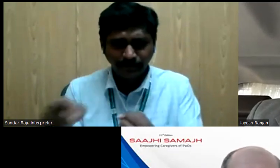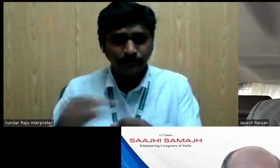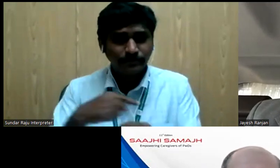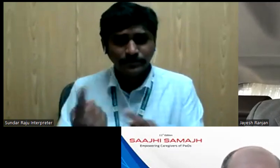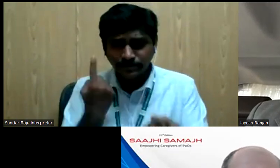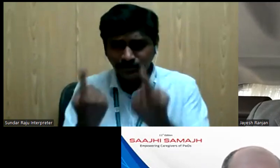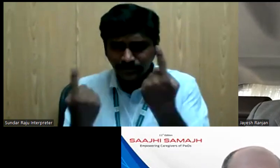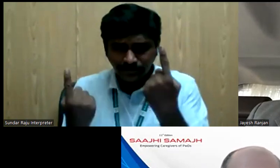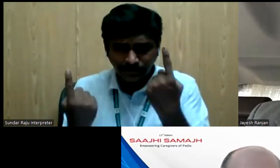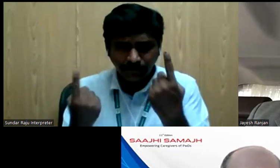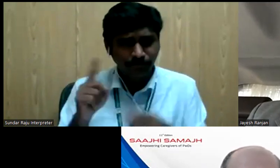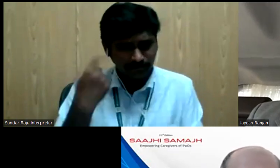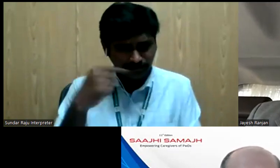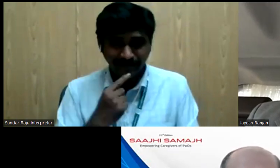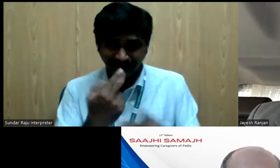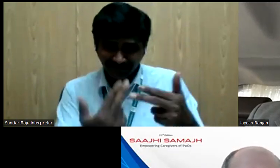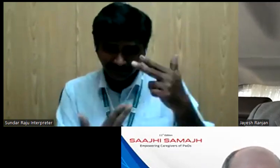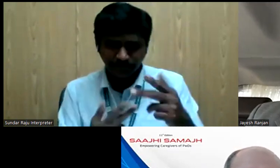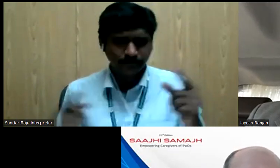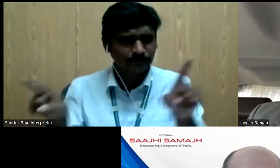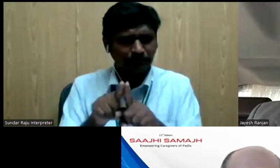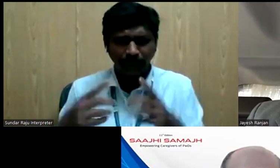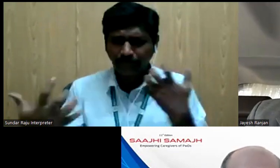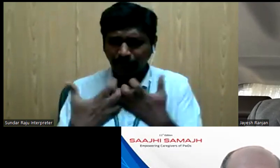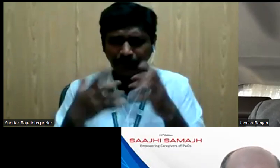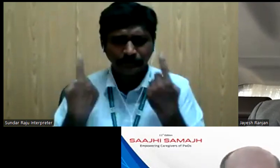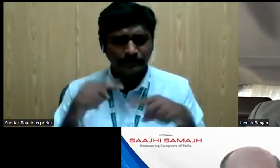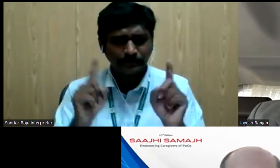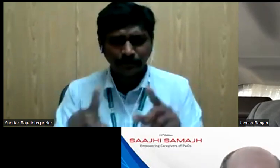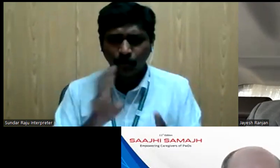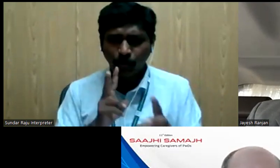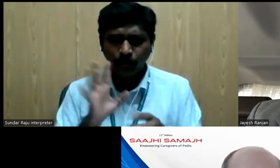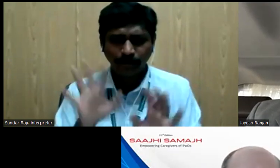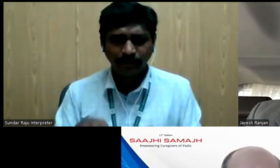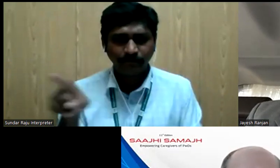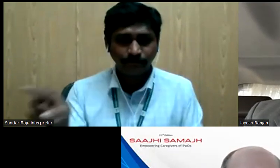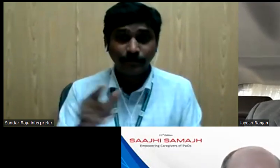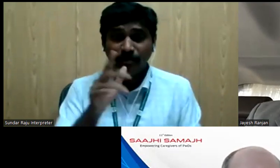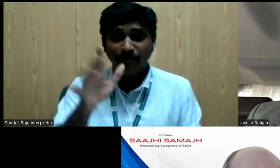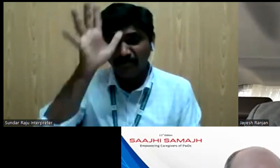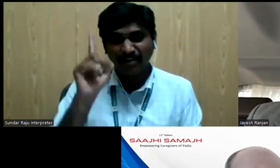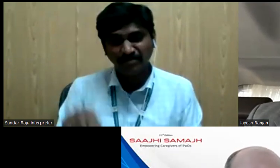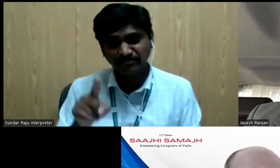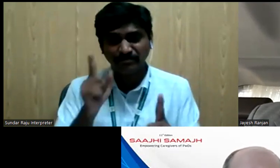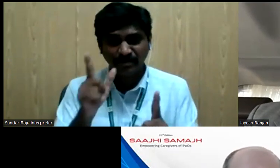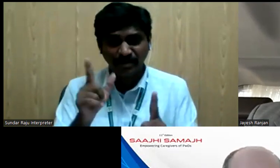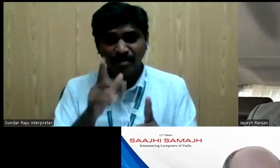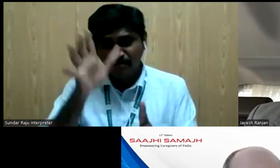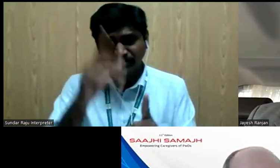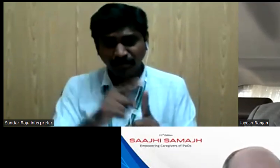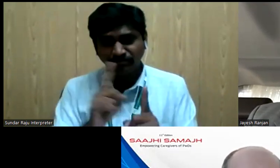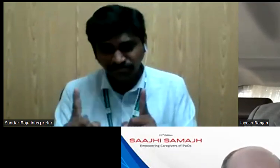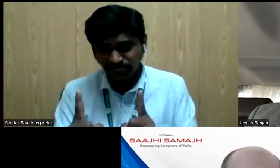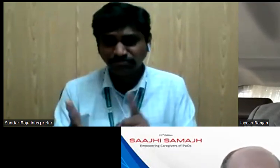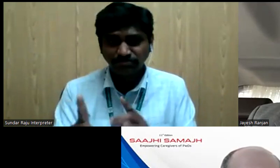very correctly mentioned by you, the parents of most often, the mothers, in fact, most often, the role that they play in making sure